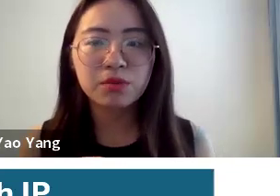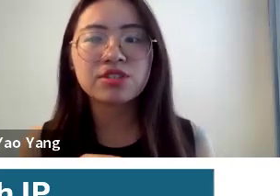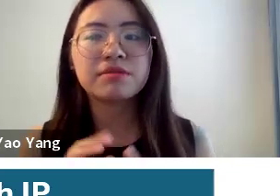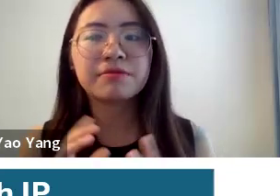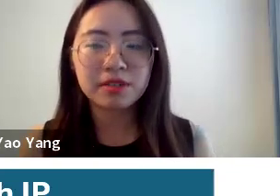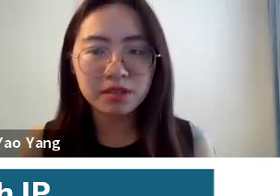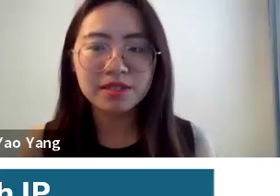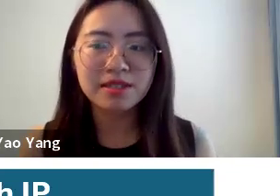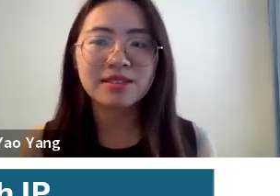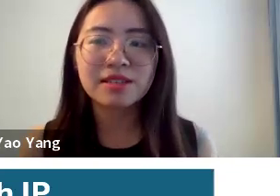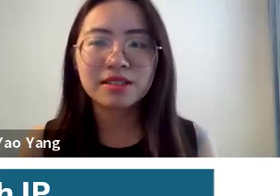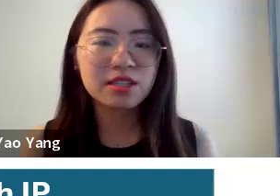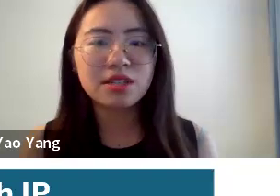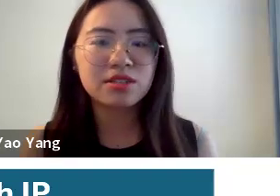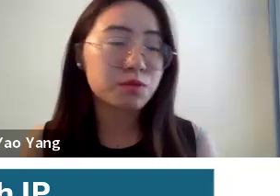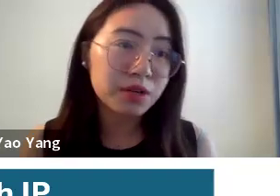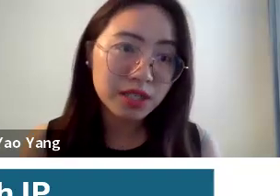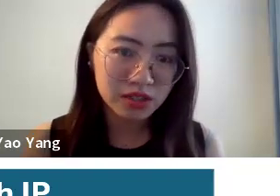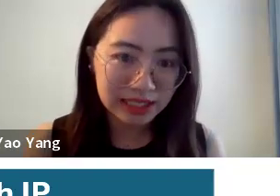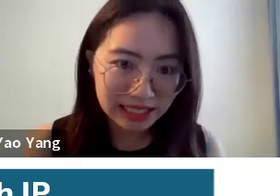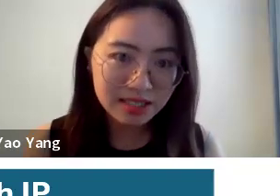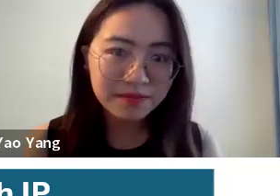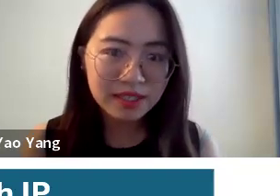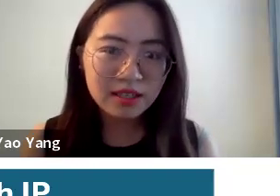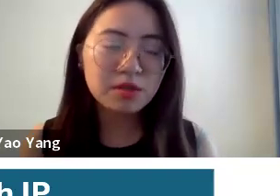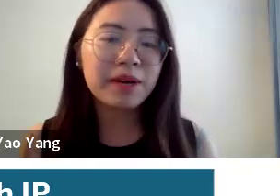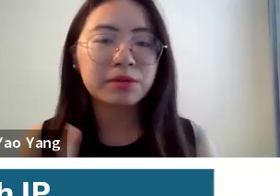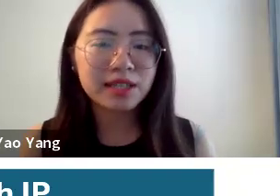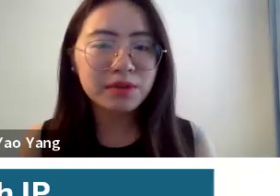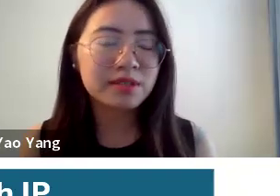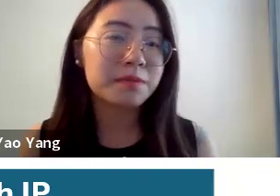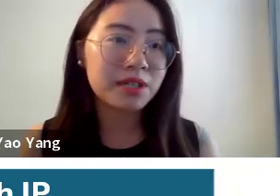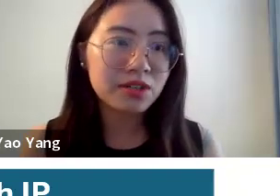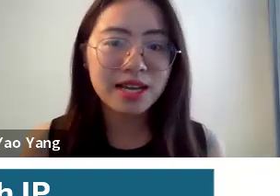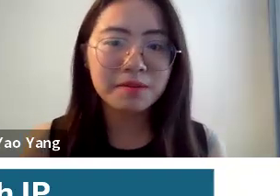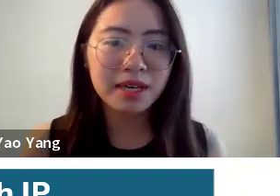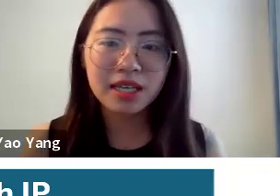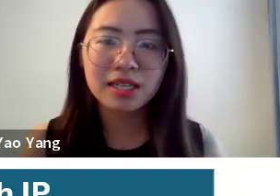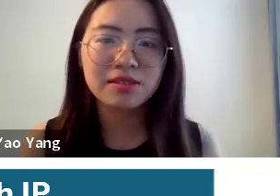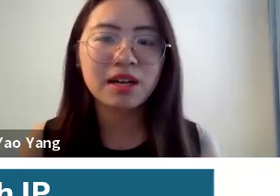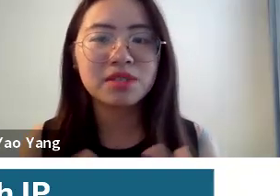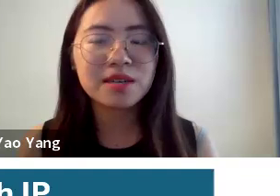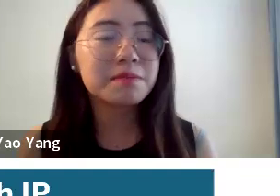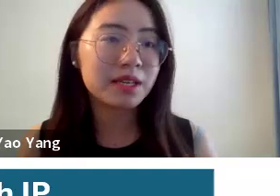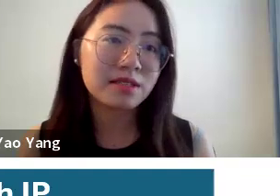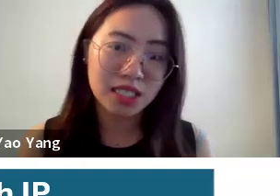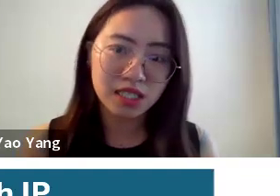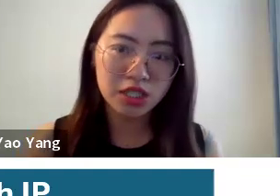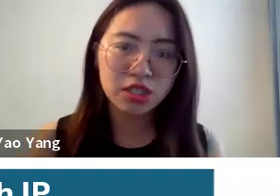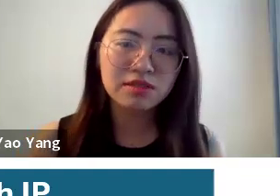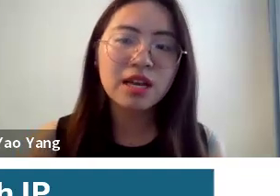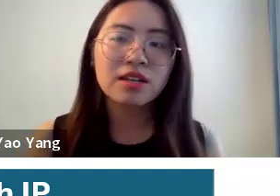leadership, which affirms that there's not just one way to lead. So by working with the peers and making some